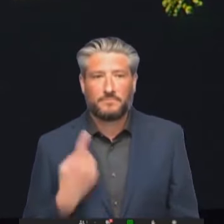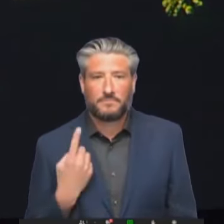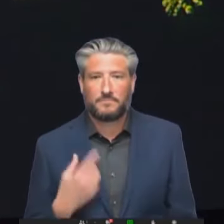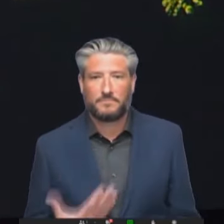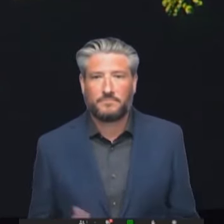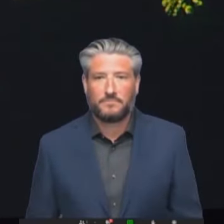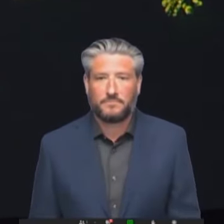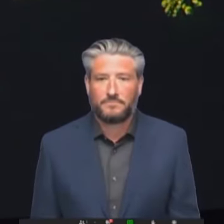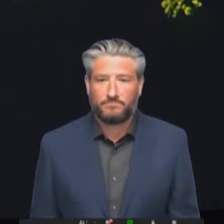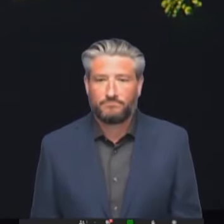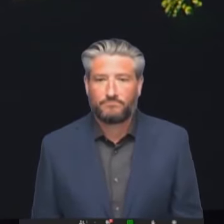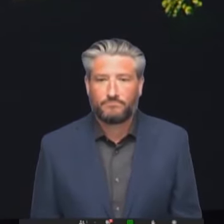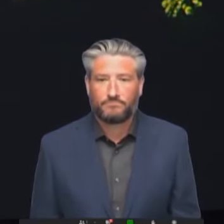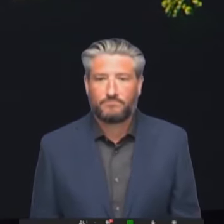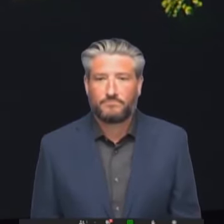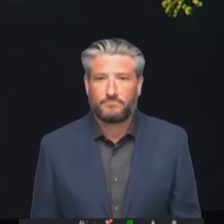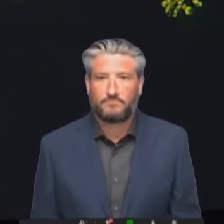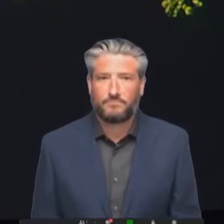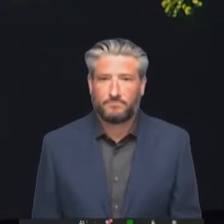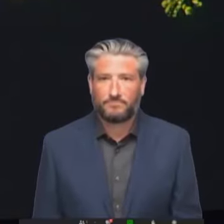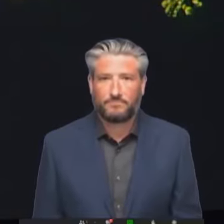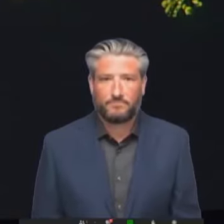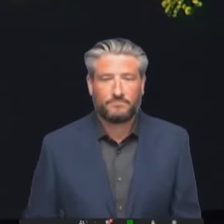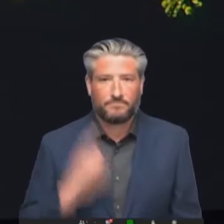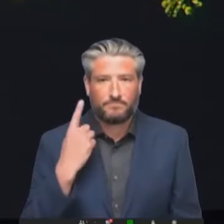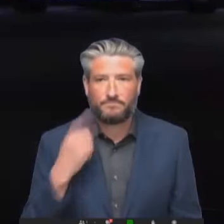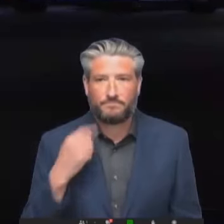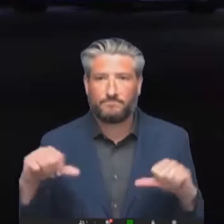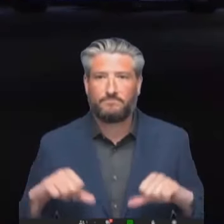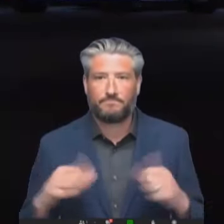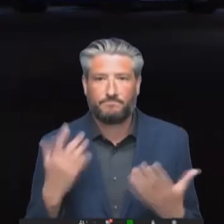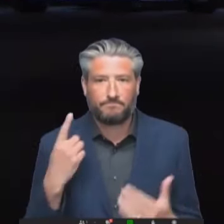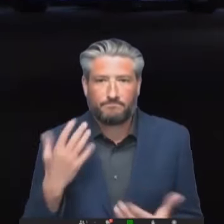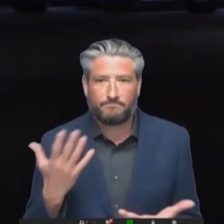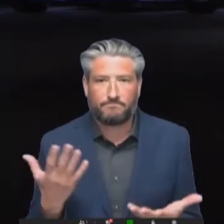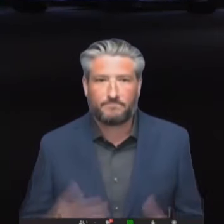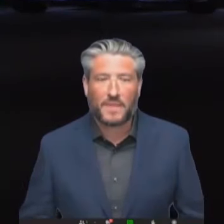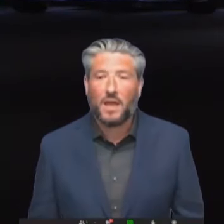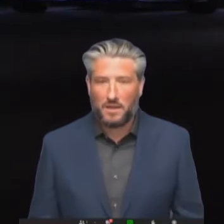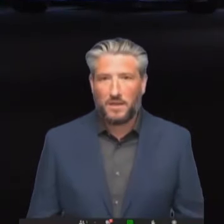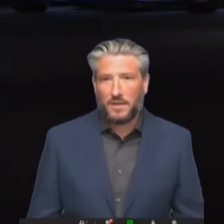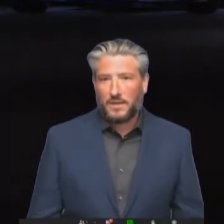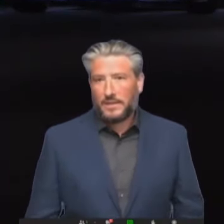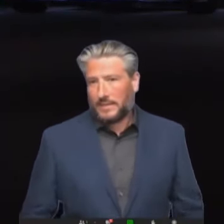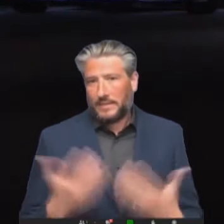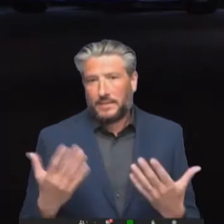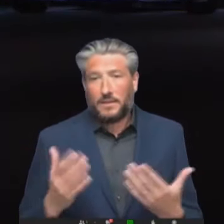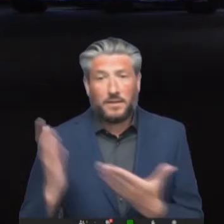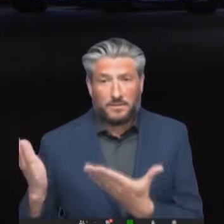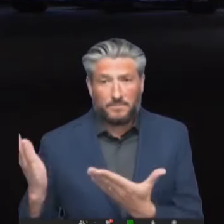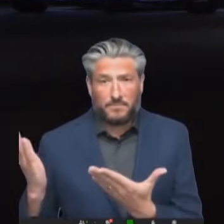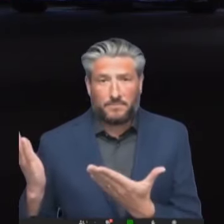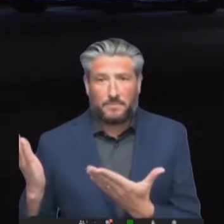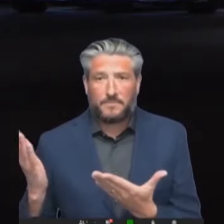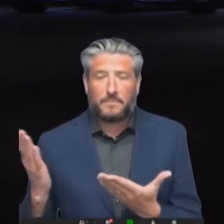control policies, as part of our plan 2-22, enabled us to cut fixed cash costs by 1.2